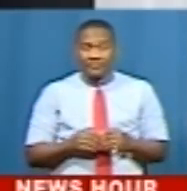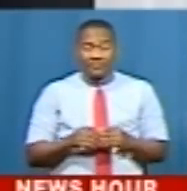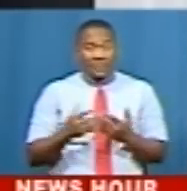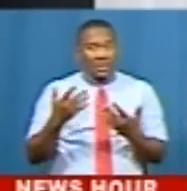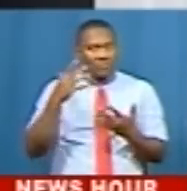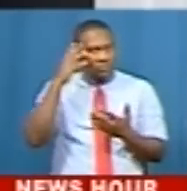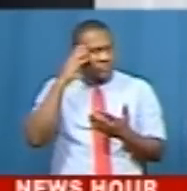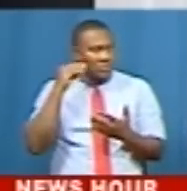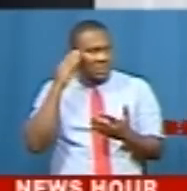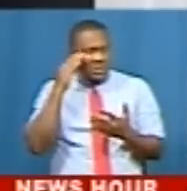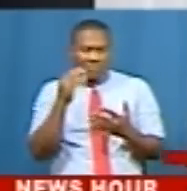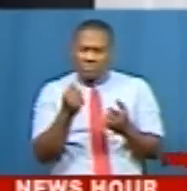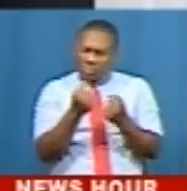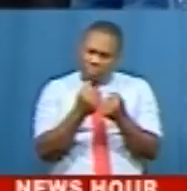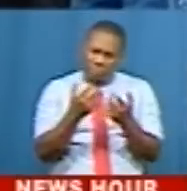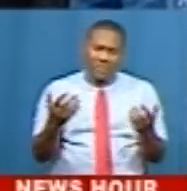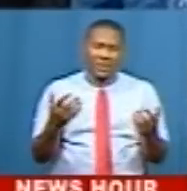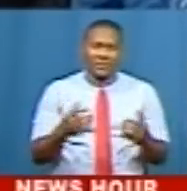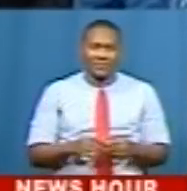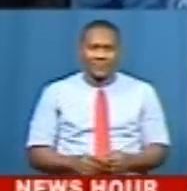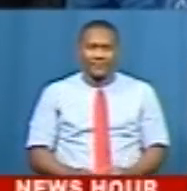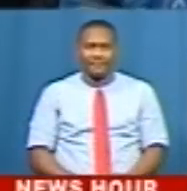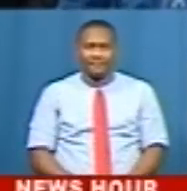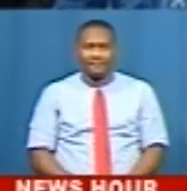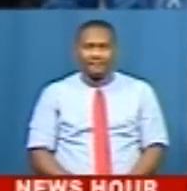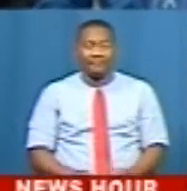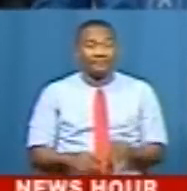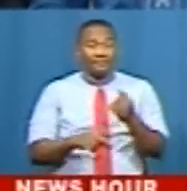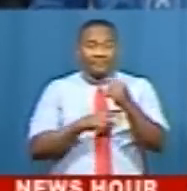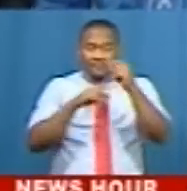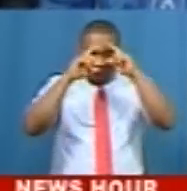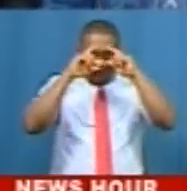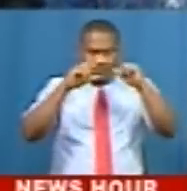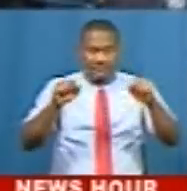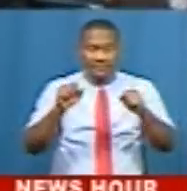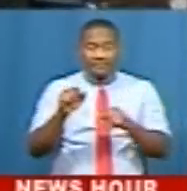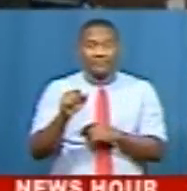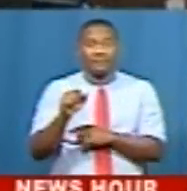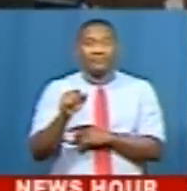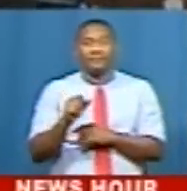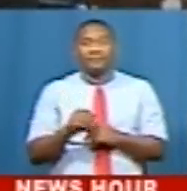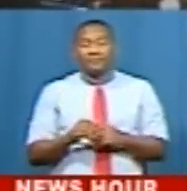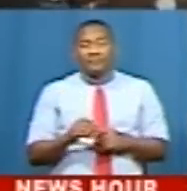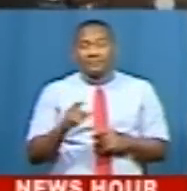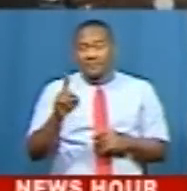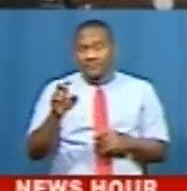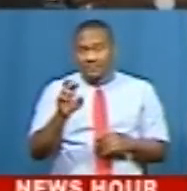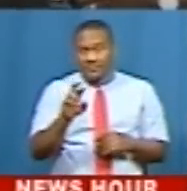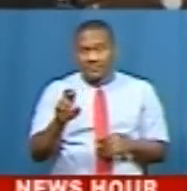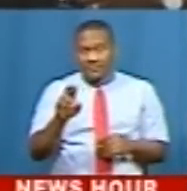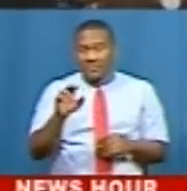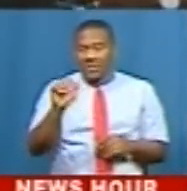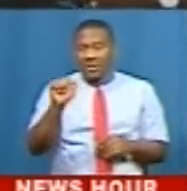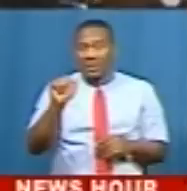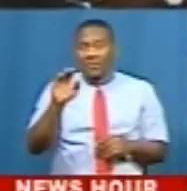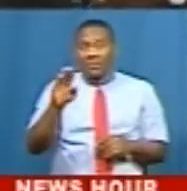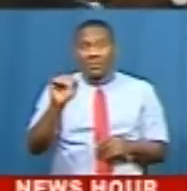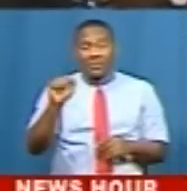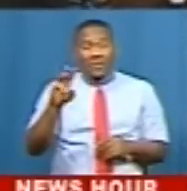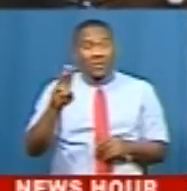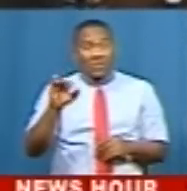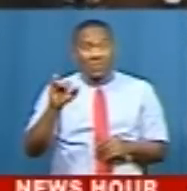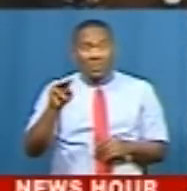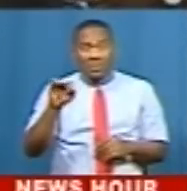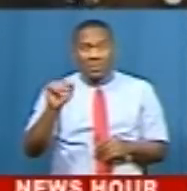the production of these materials. Vice President Dr. Mahamudu Bawumia said the Ghana Building Code has come at the right time to give the